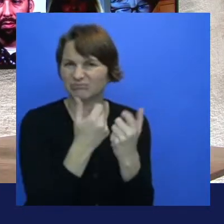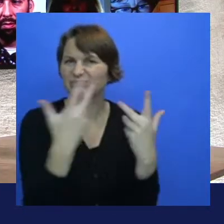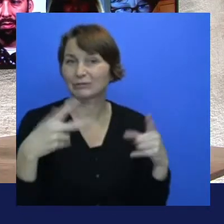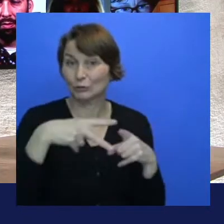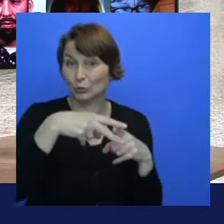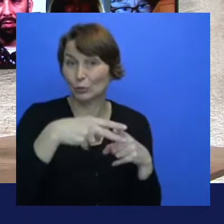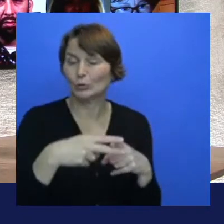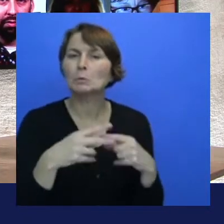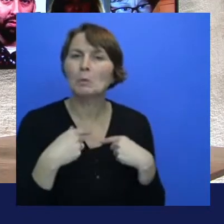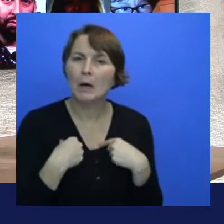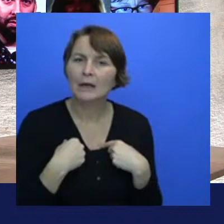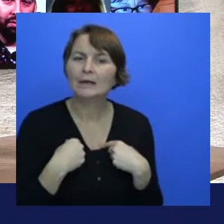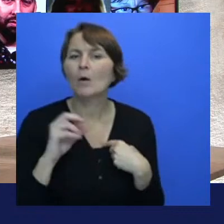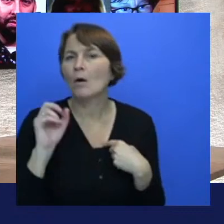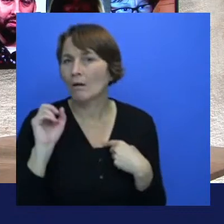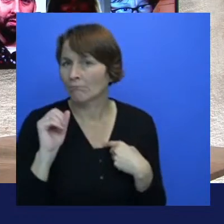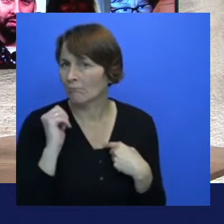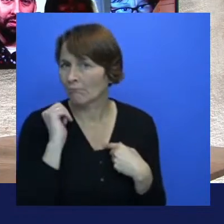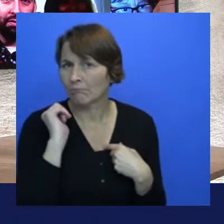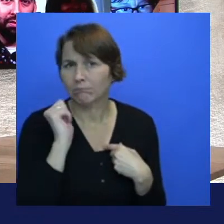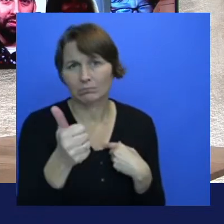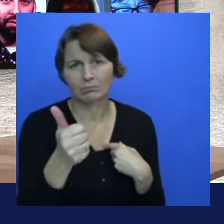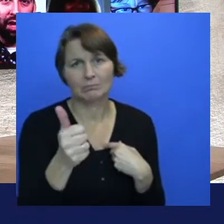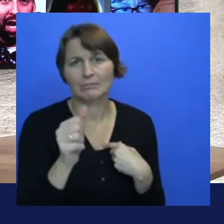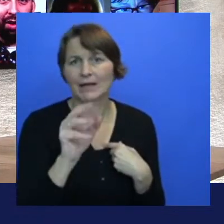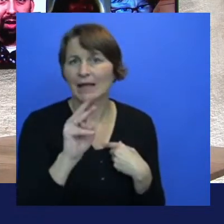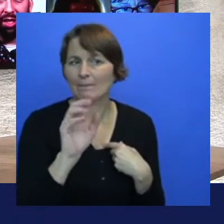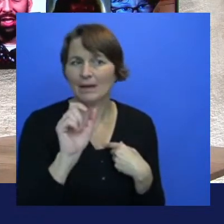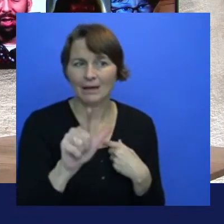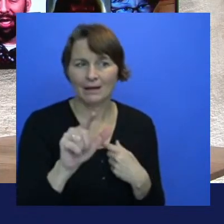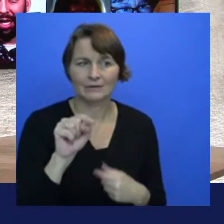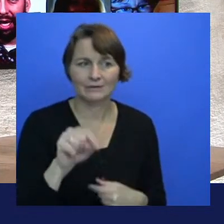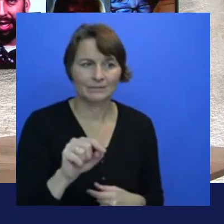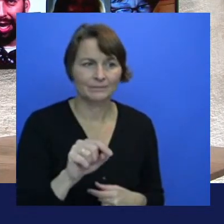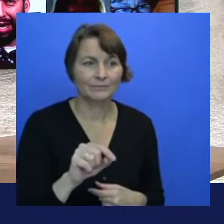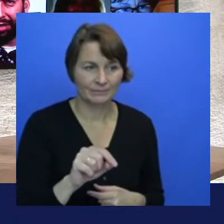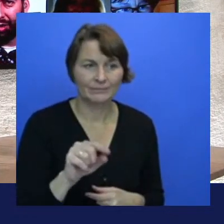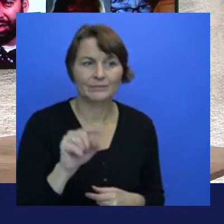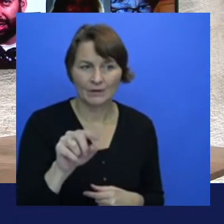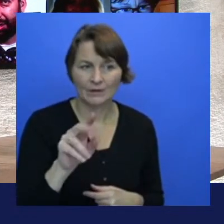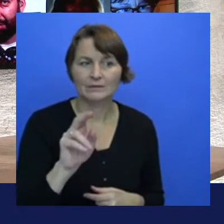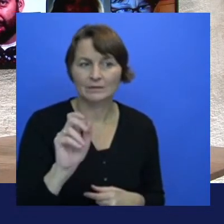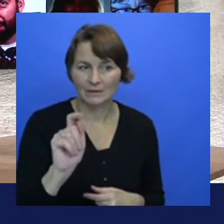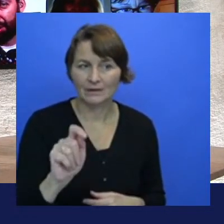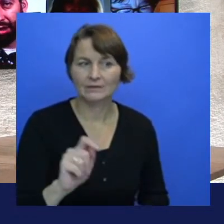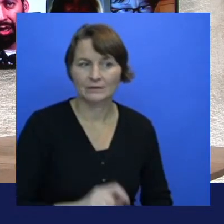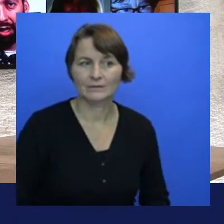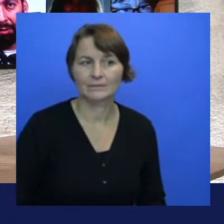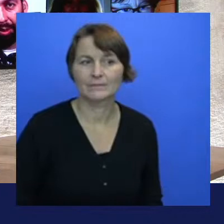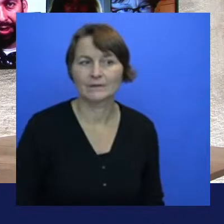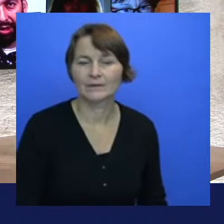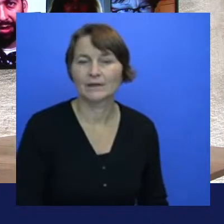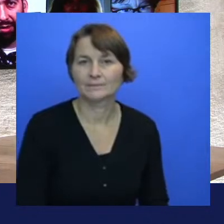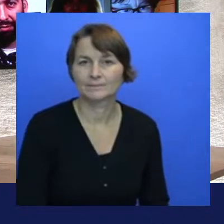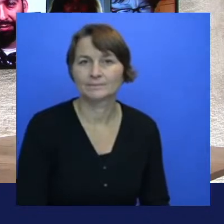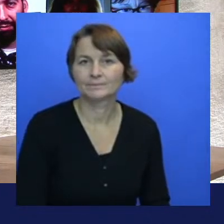I prefer ML.net. How hard was it to pick up and actually get some models built?